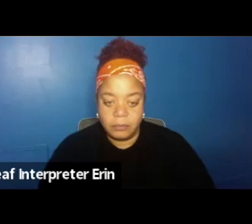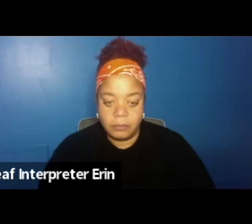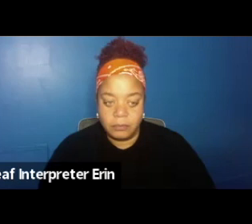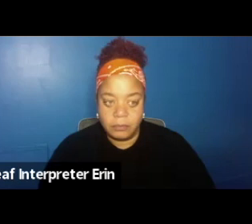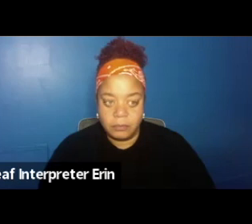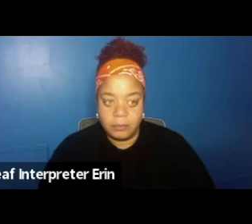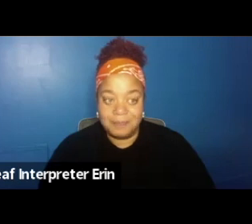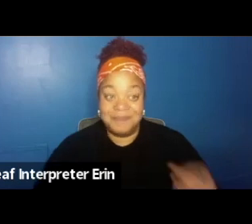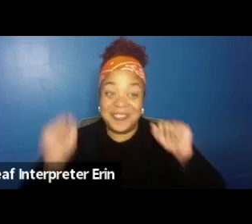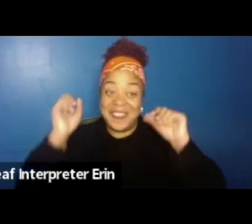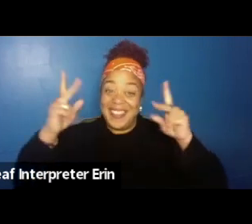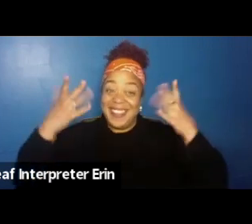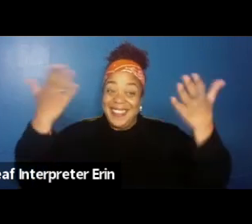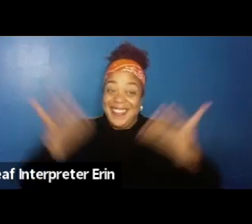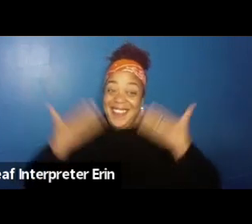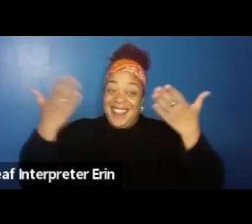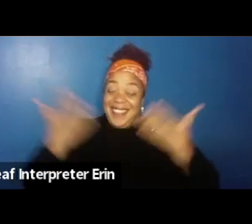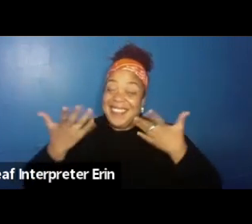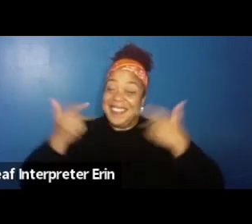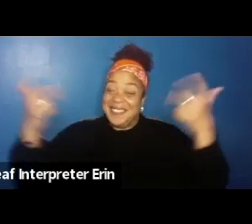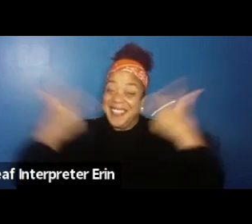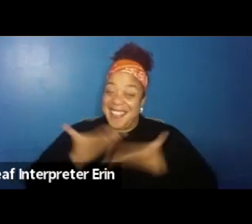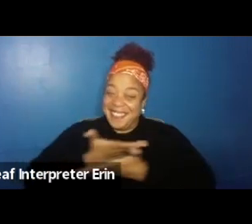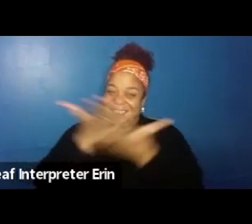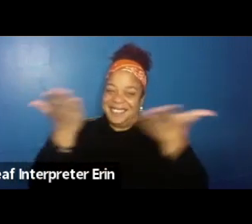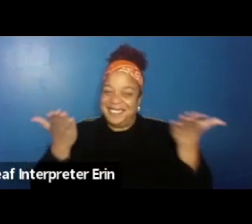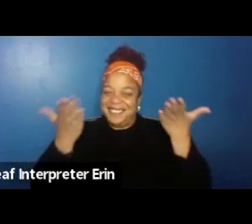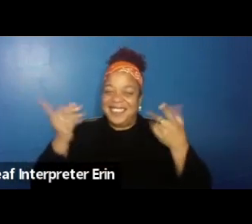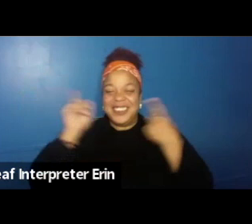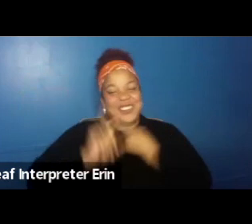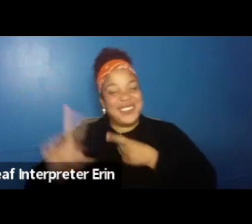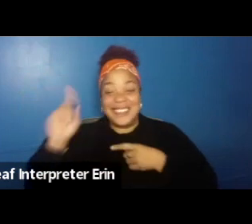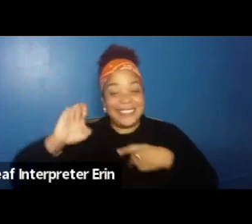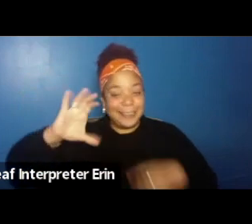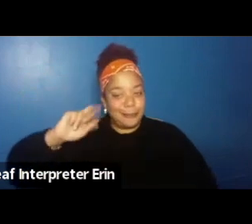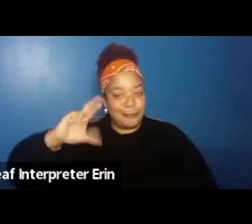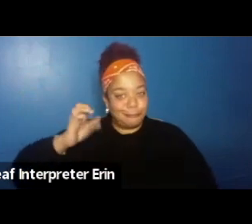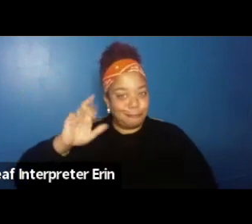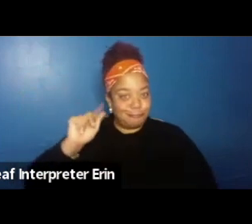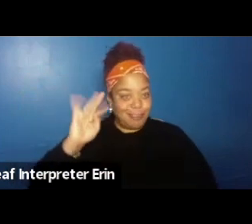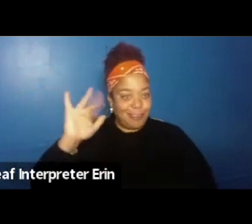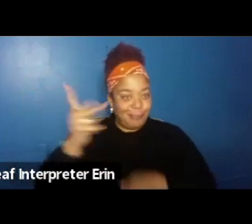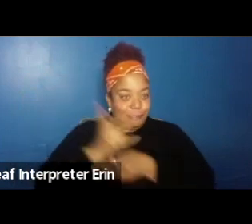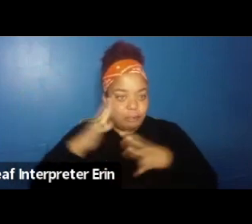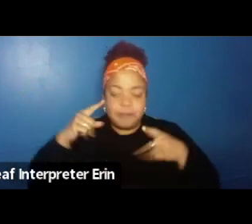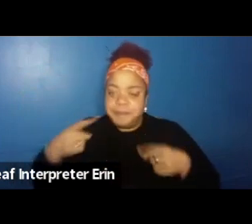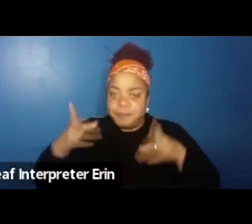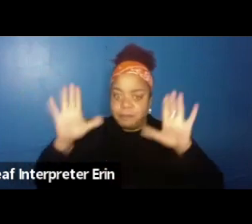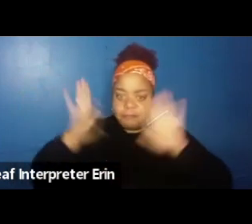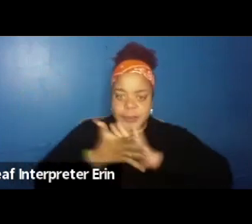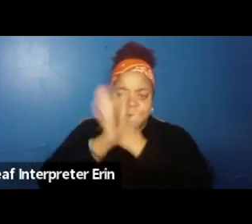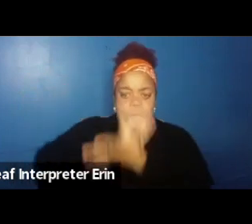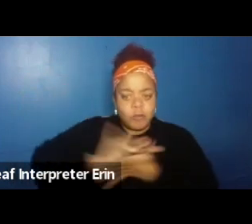Welcome again, everyone, to Decarcerating Care, the Evolution of Mental Health Surveillance. Just for a quick